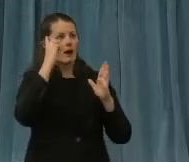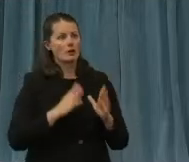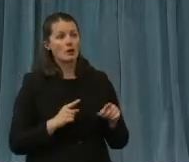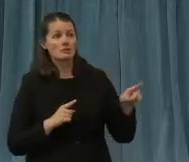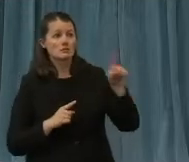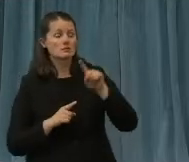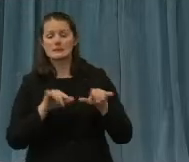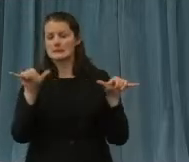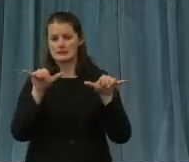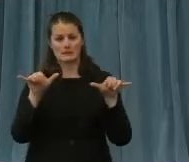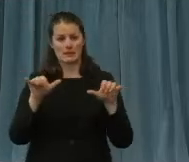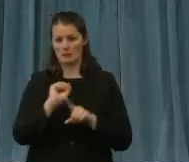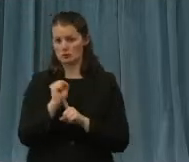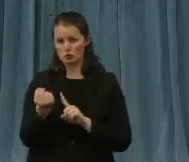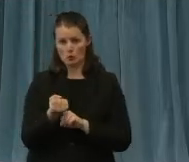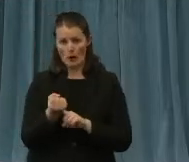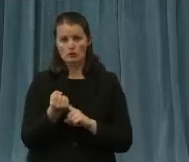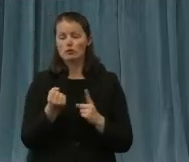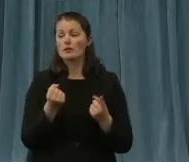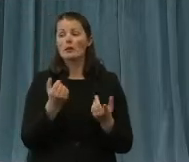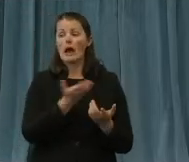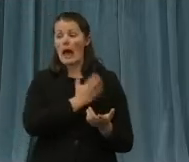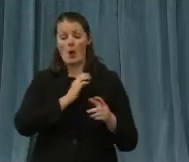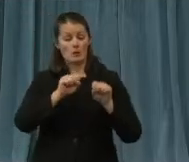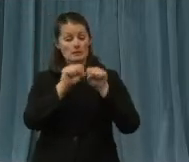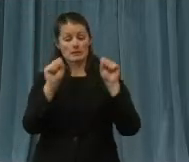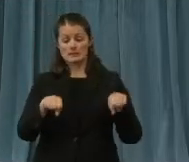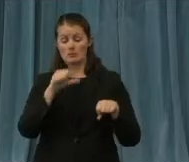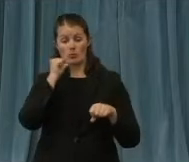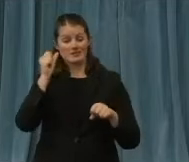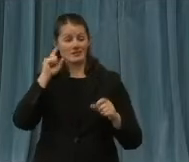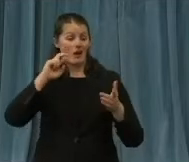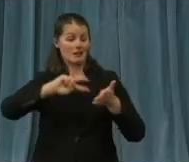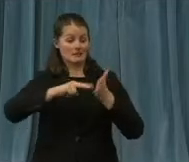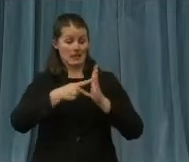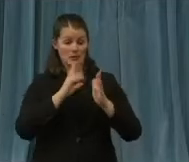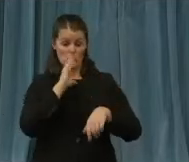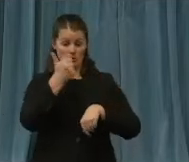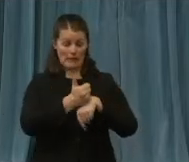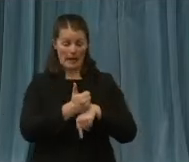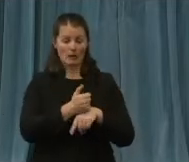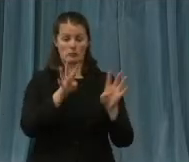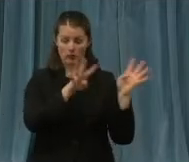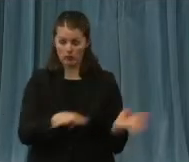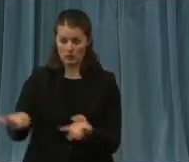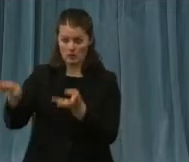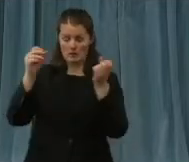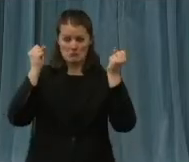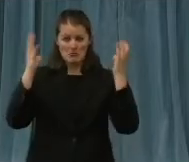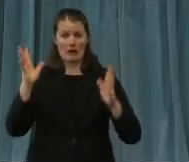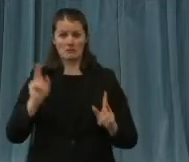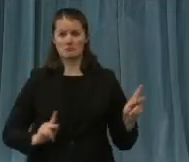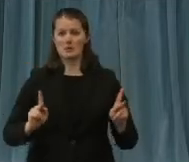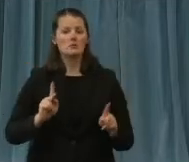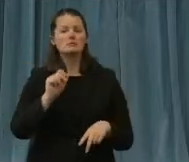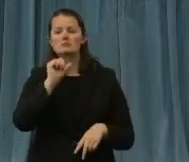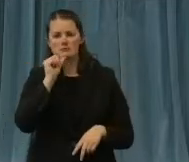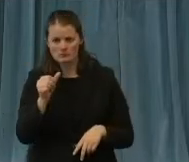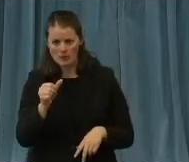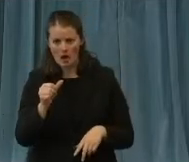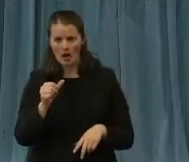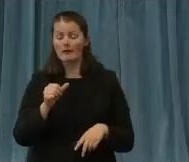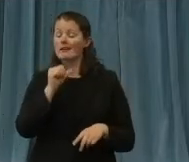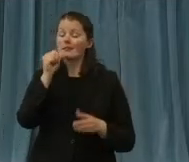That's simply the way it is. We will get to everybody as quickly as we can, but we will get to them. And again, I want to reassure everyone that everything will